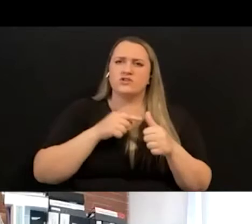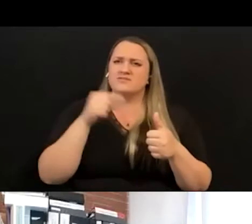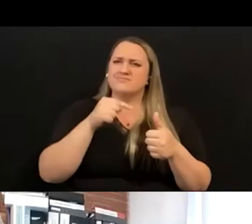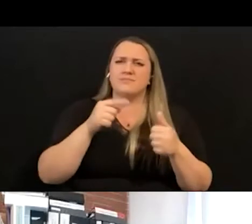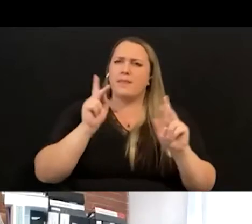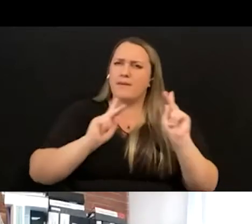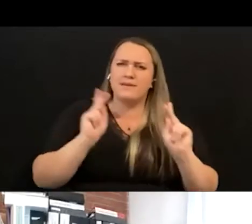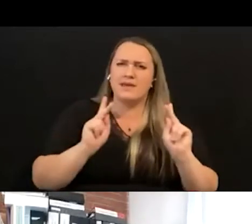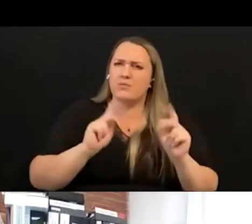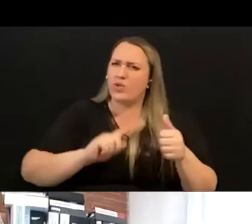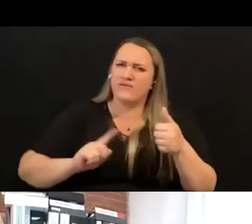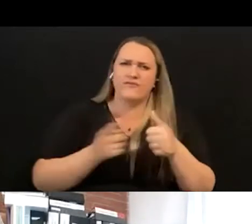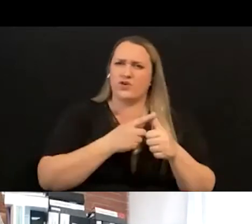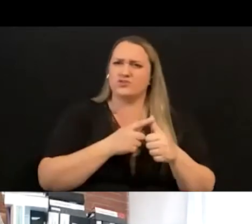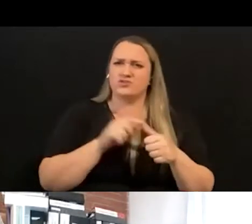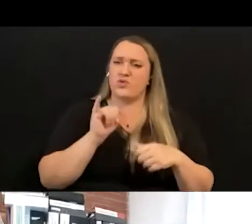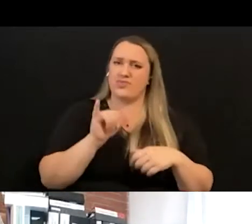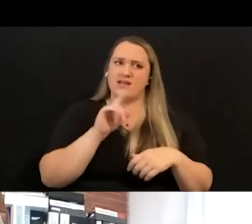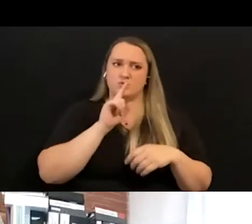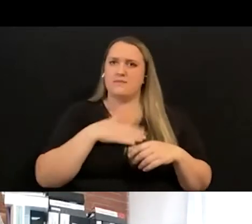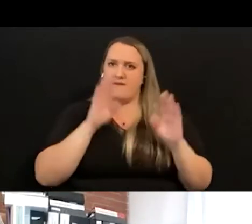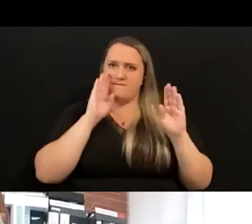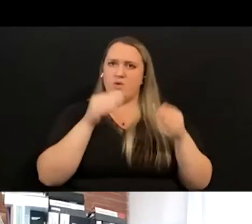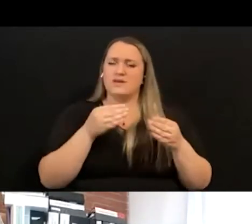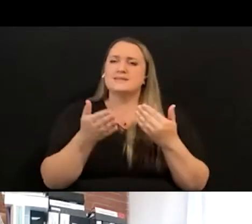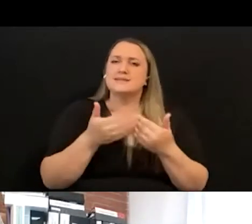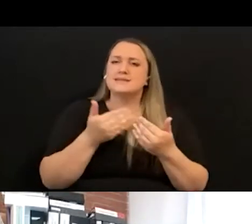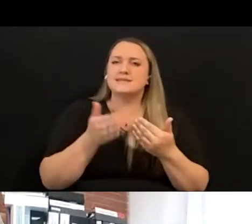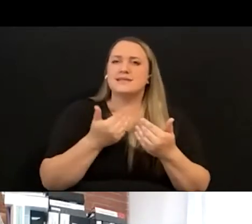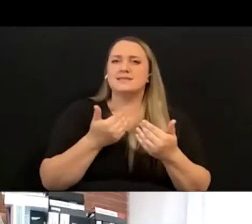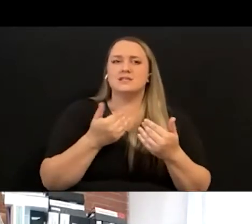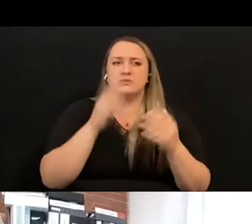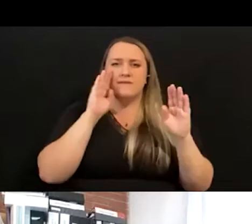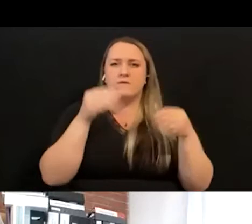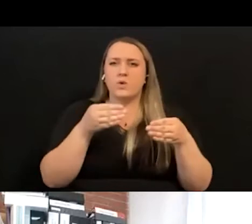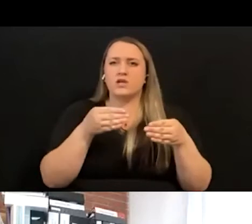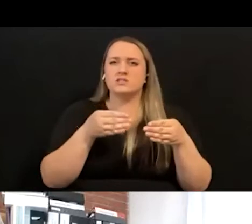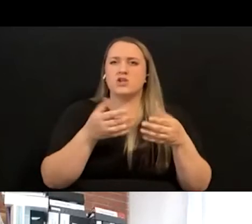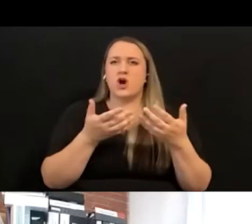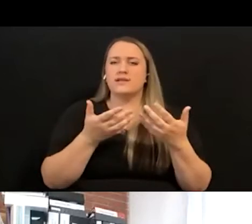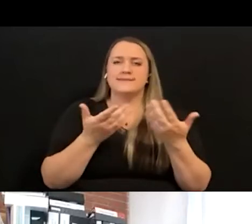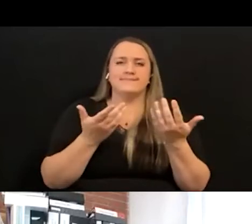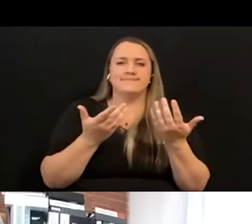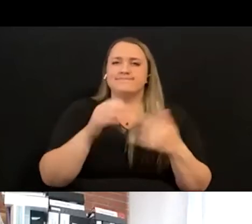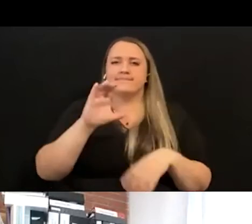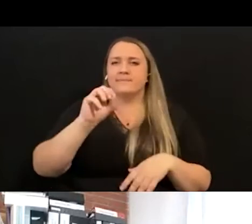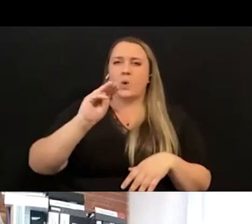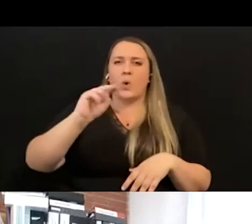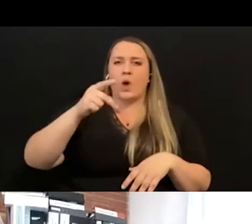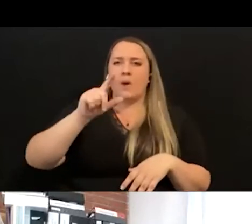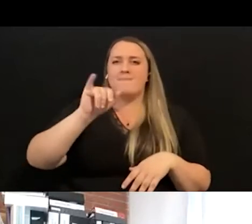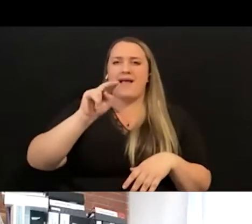do. It's also very easy to get hung up on compliance with things like building codes when you're thinking about